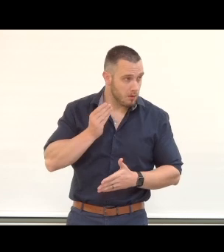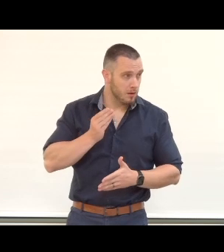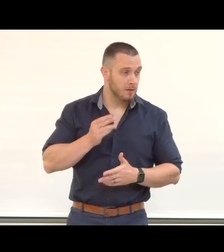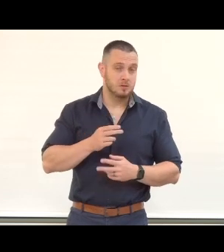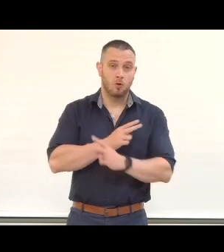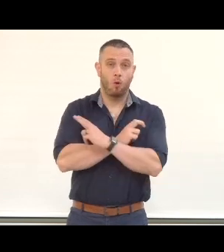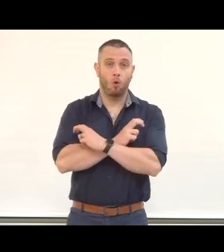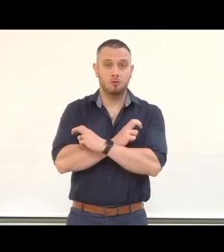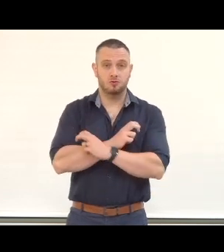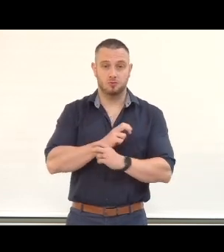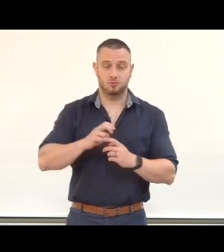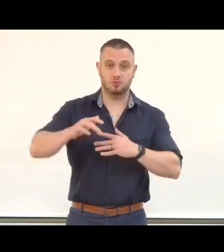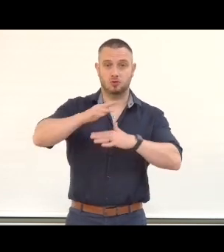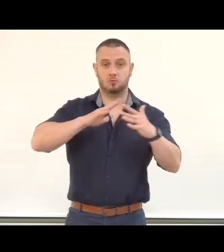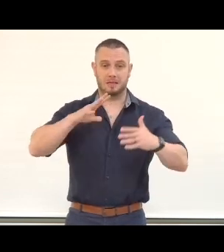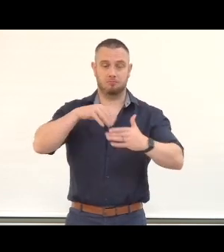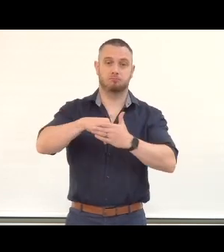Austrian Space Forum is also part of it.